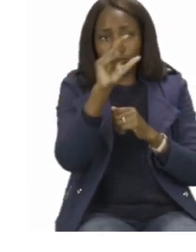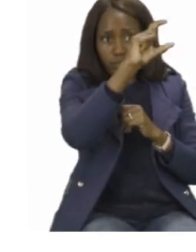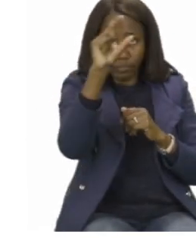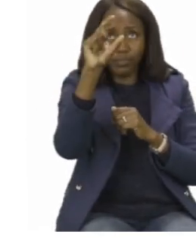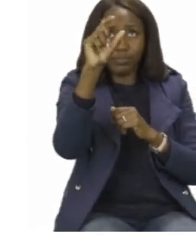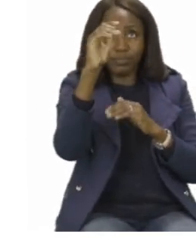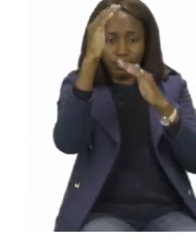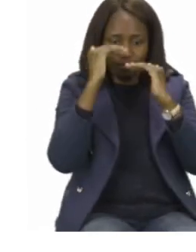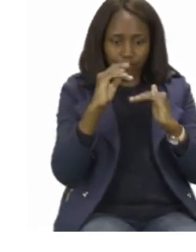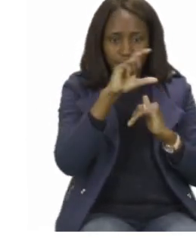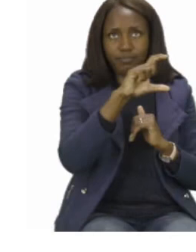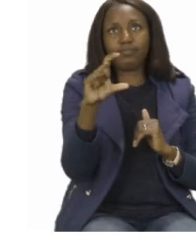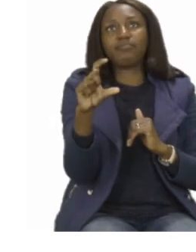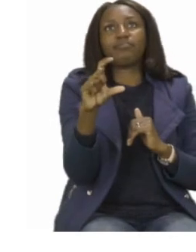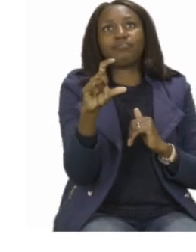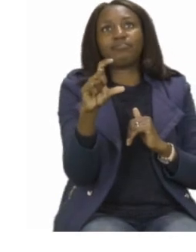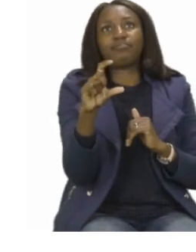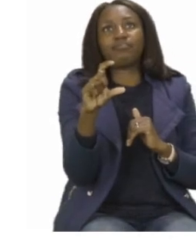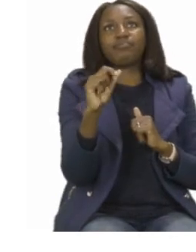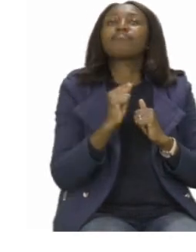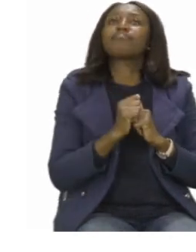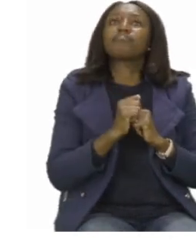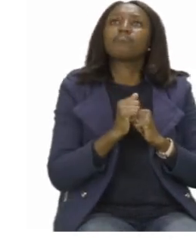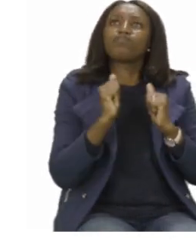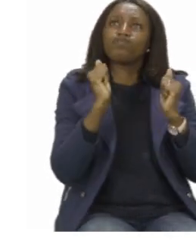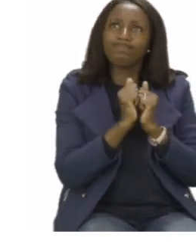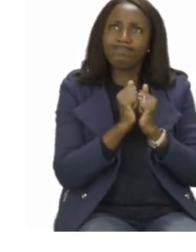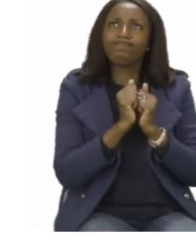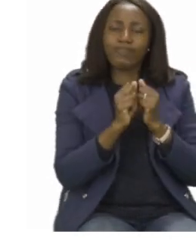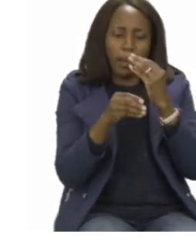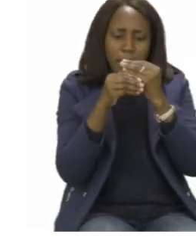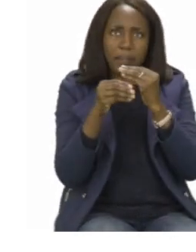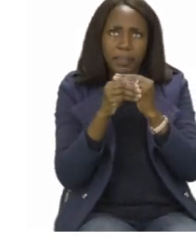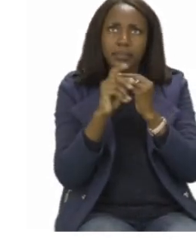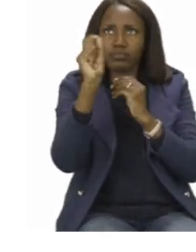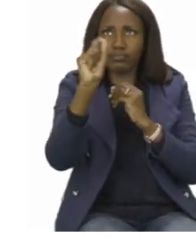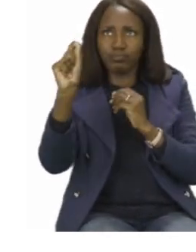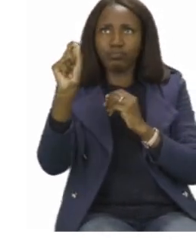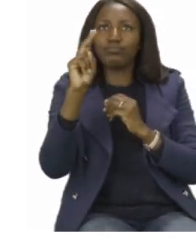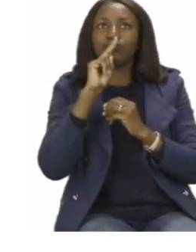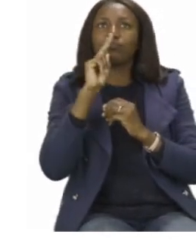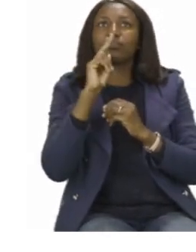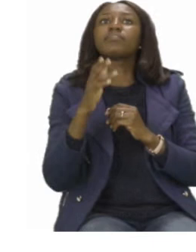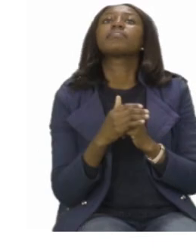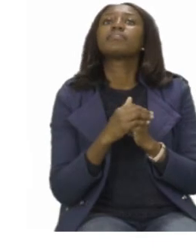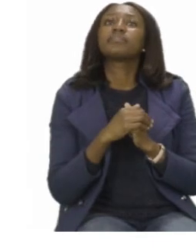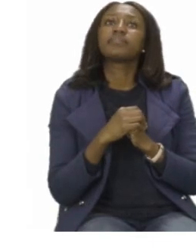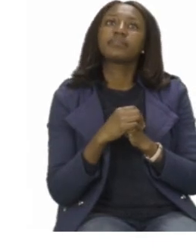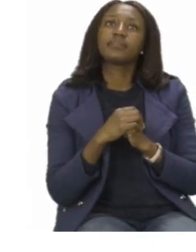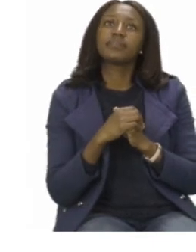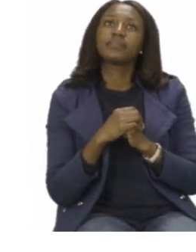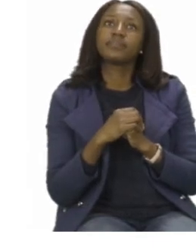the one block, you have some notes and coins. And in the second block, you have more notes and coins.